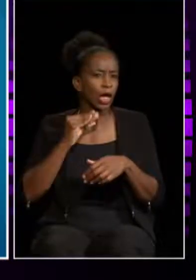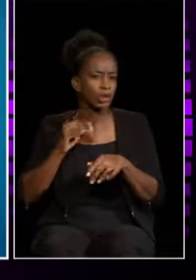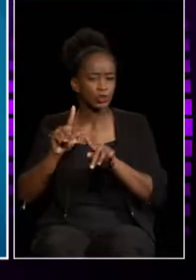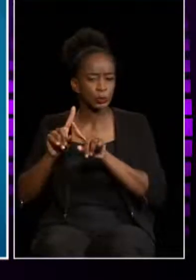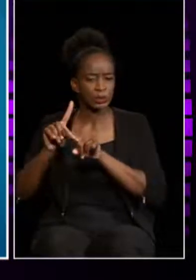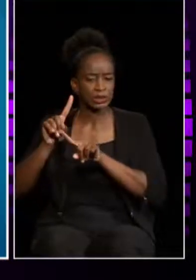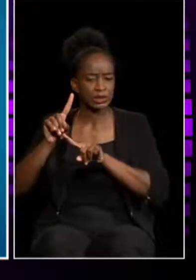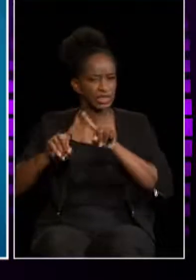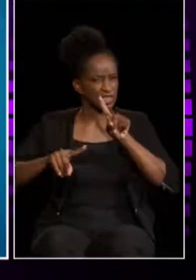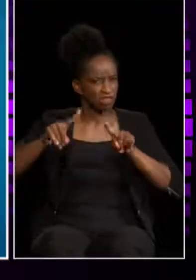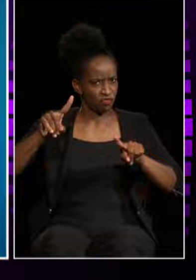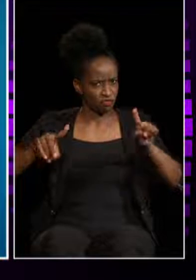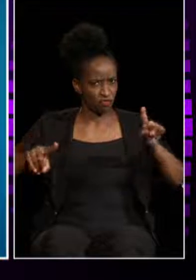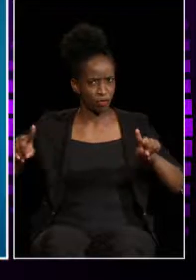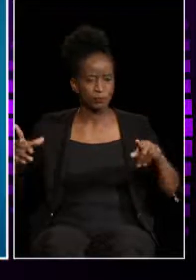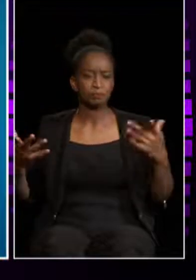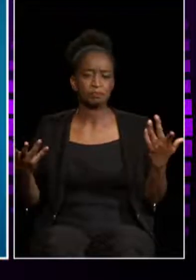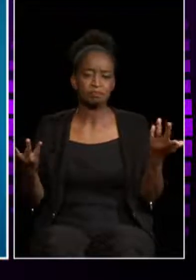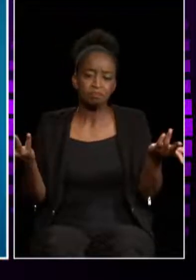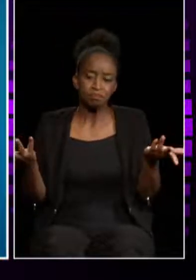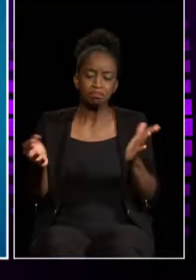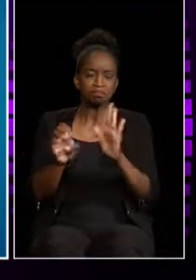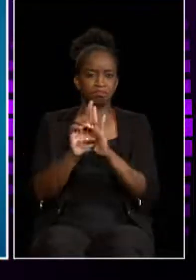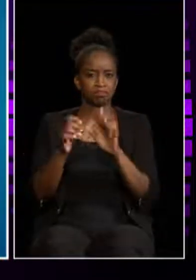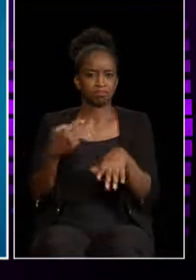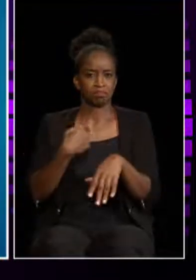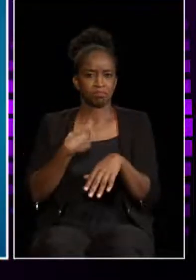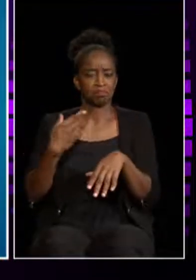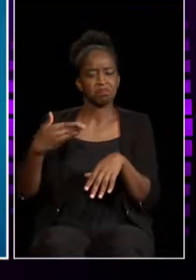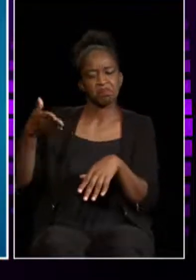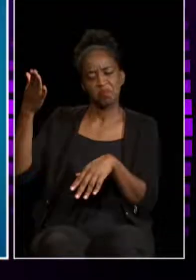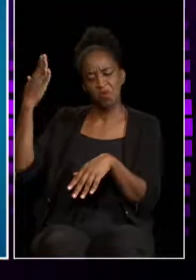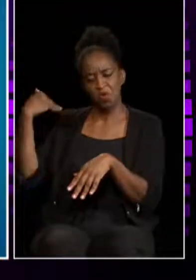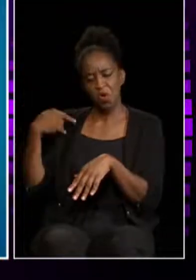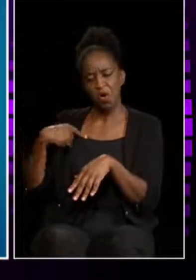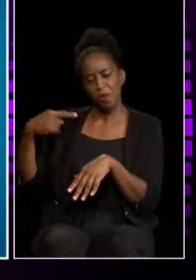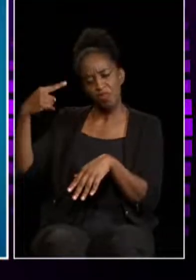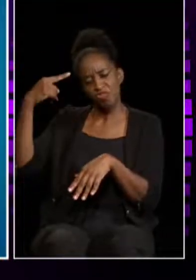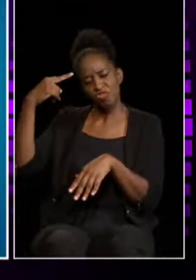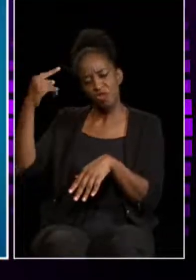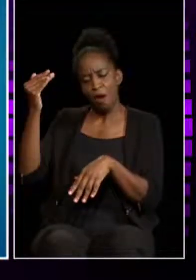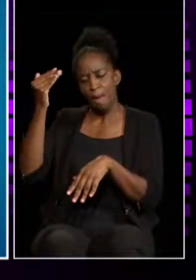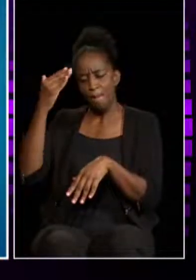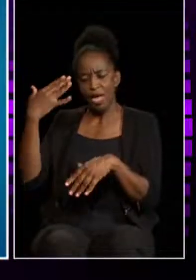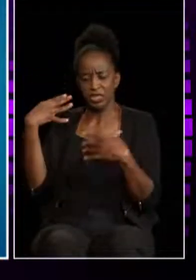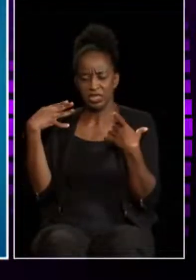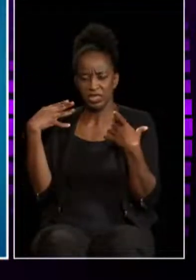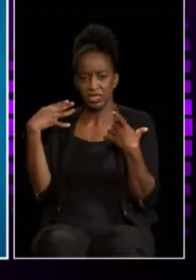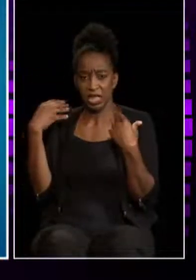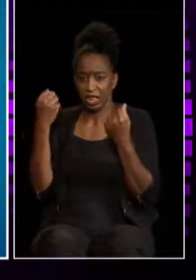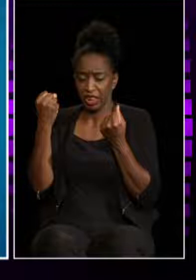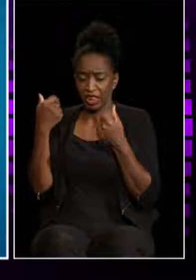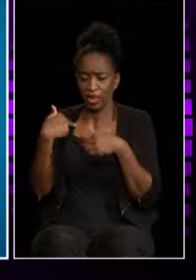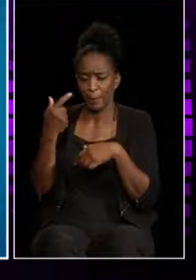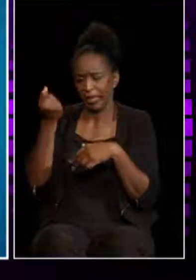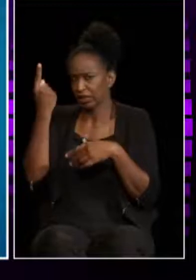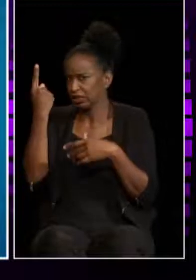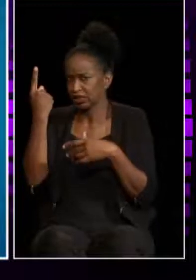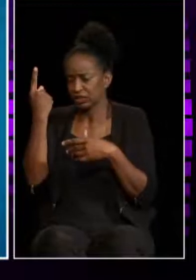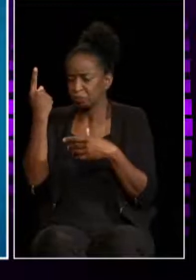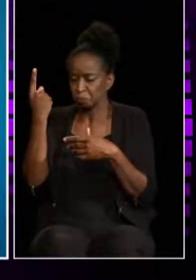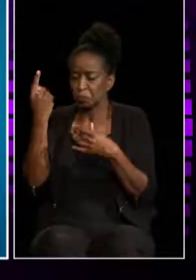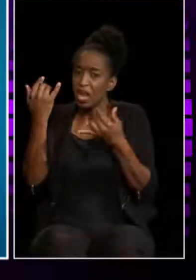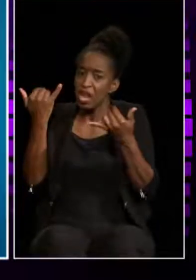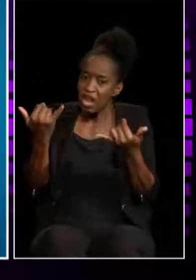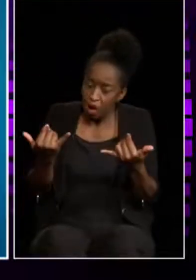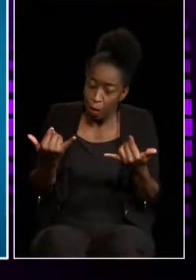not really understand the way that I do now. I want to take a second and speak about depression, because depression is something